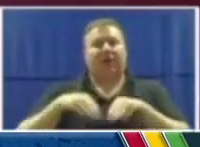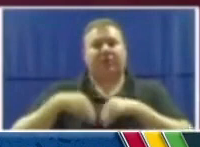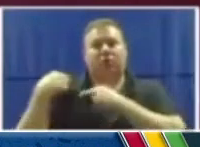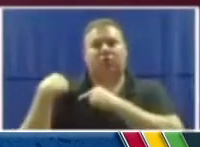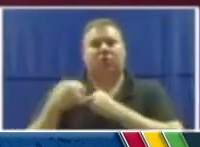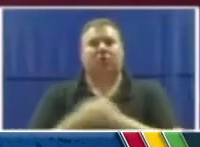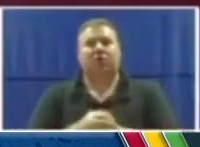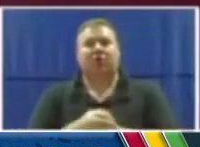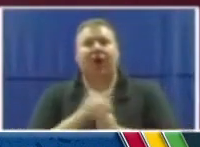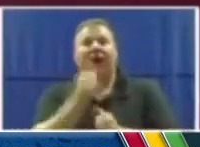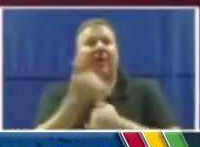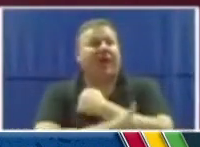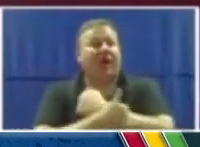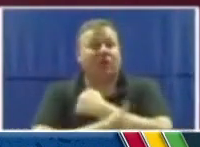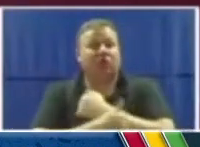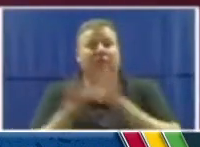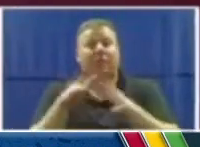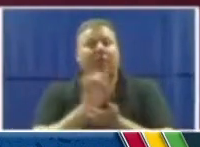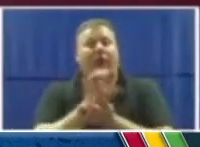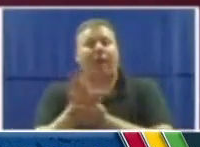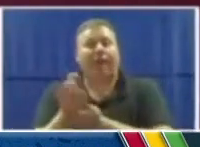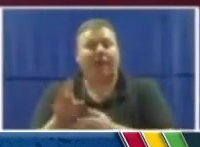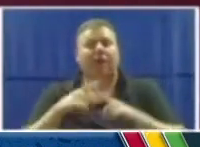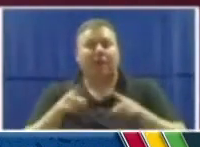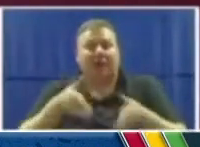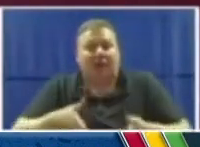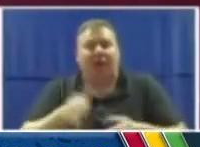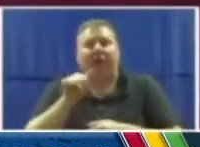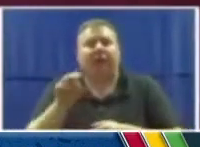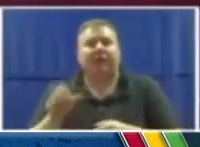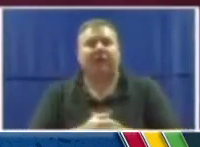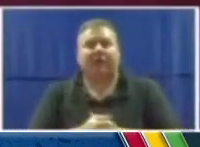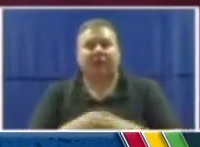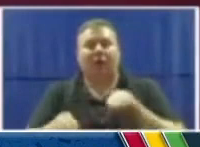elsewhere heads would roll. But in this ANC cabinet, ministers are simply